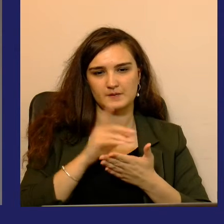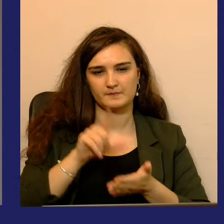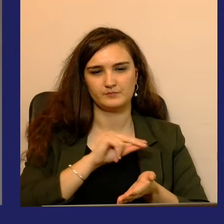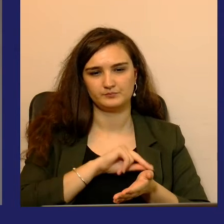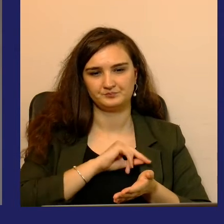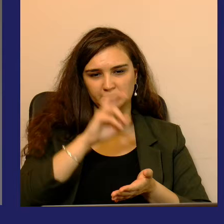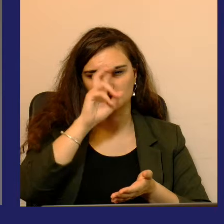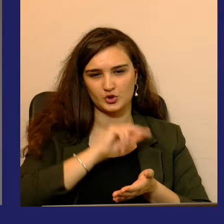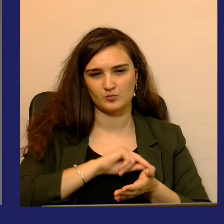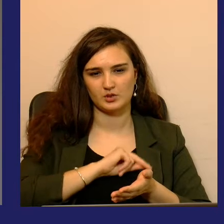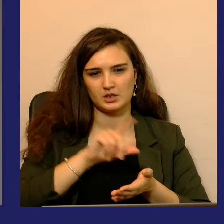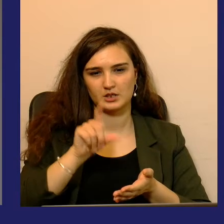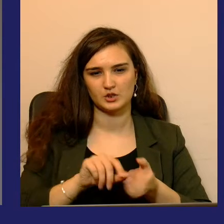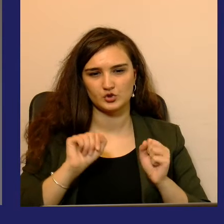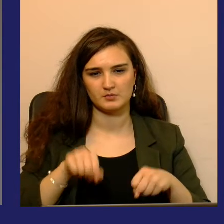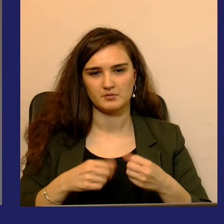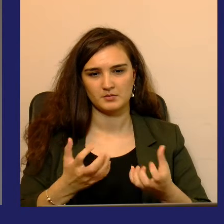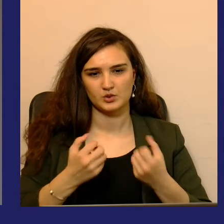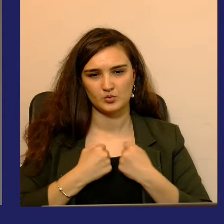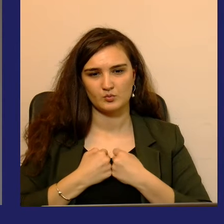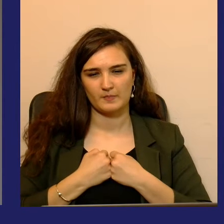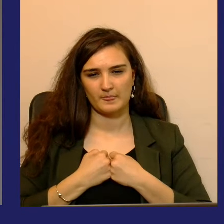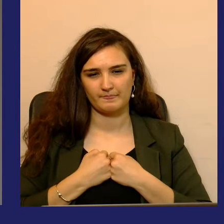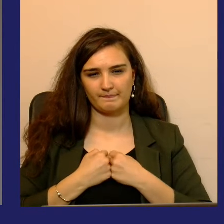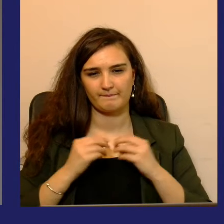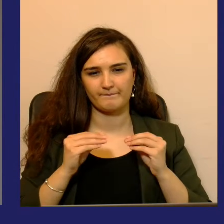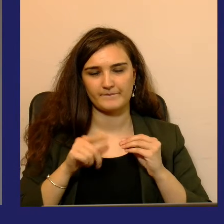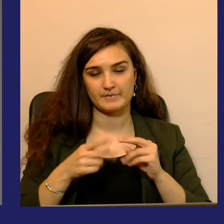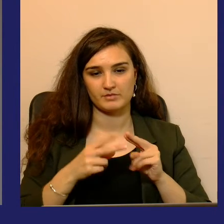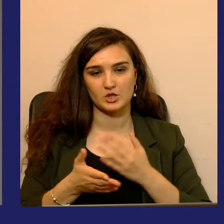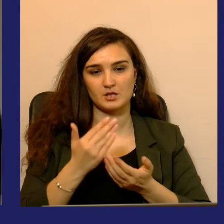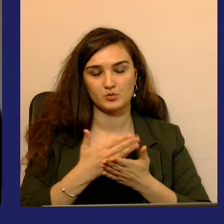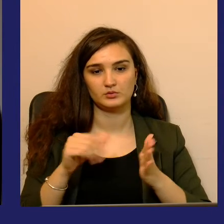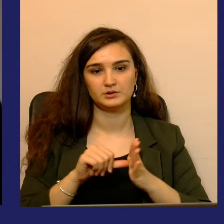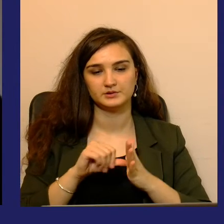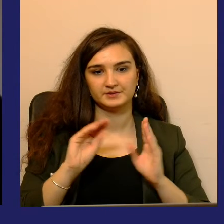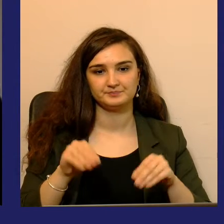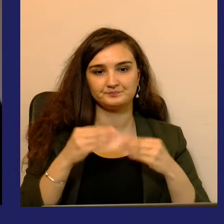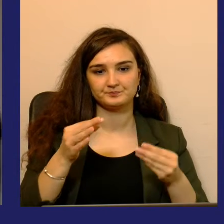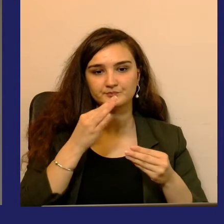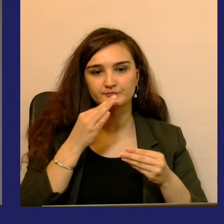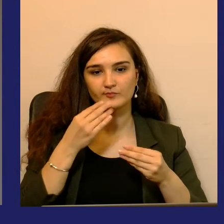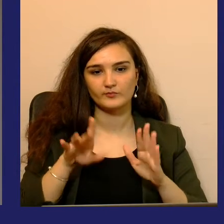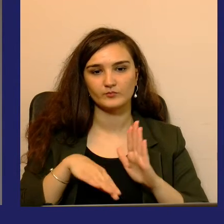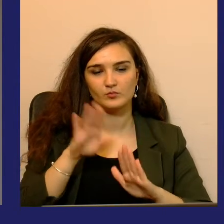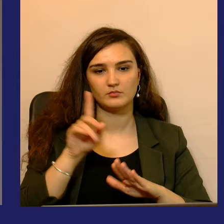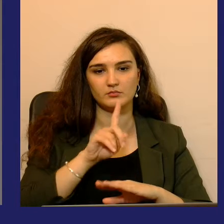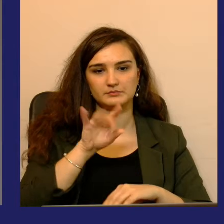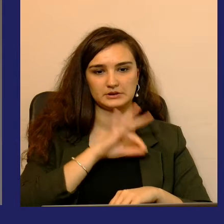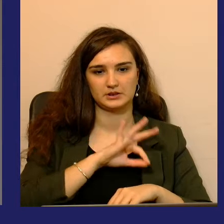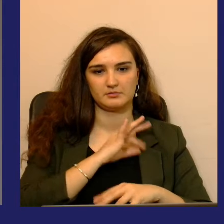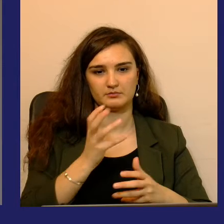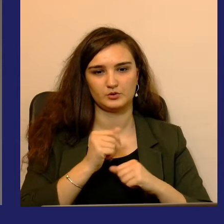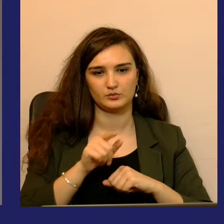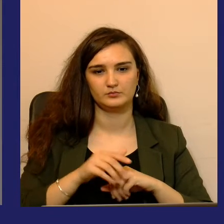government contracts, and other means, basically. And then you can also prevent potential reforms that